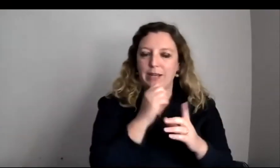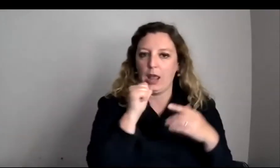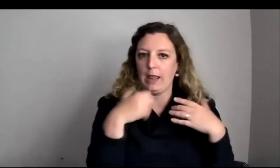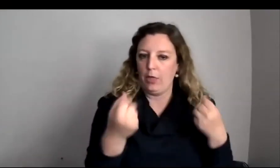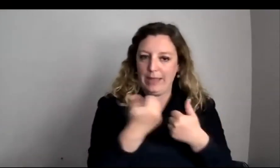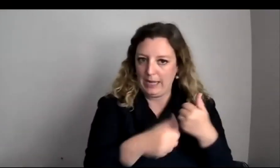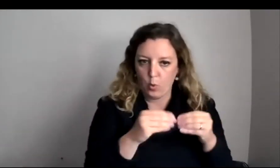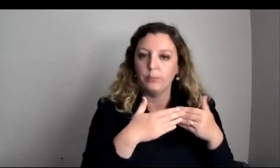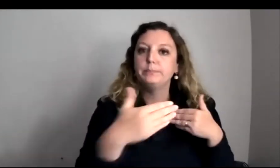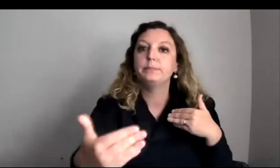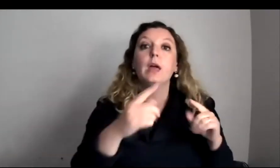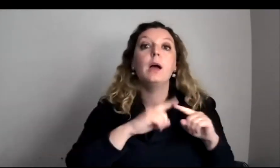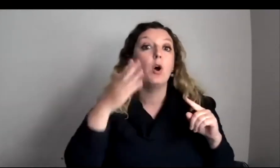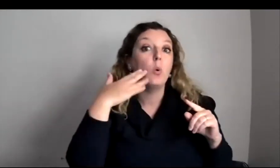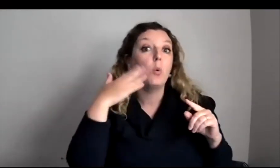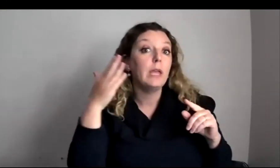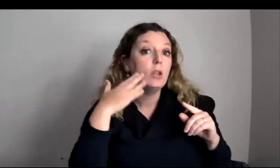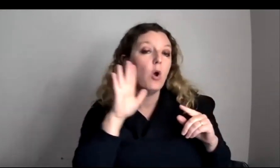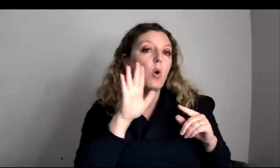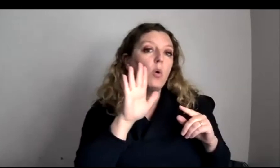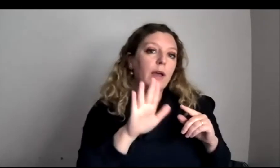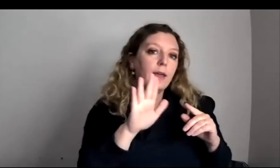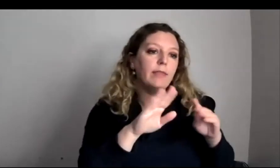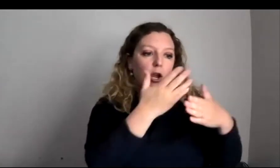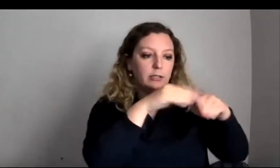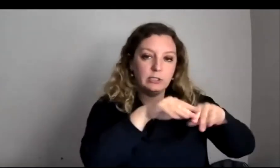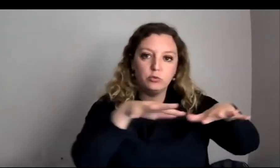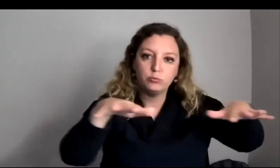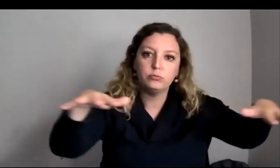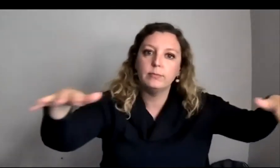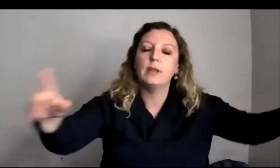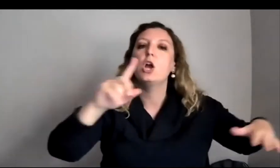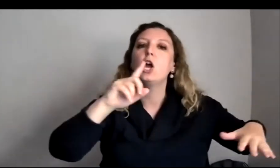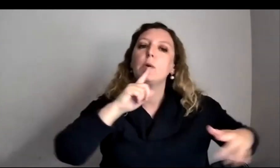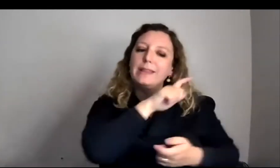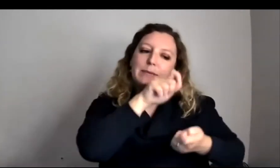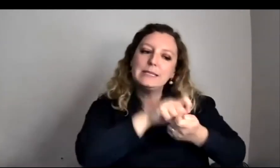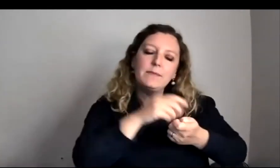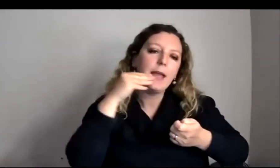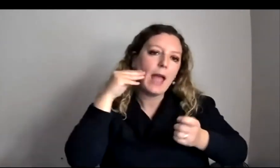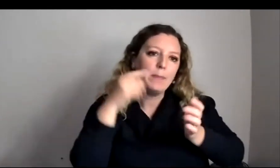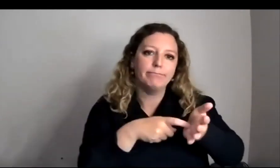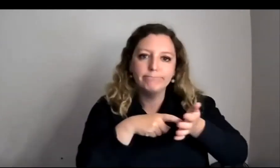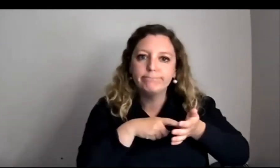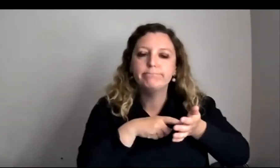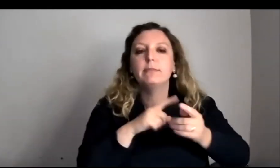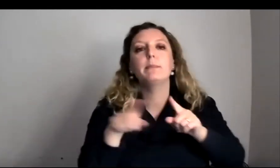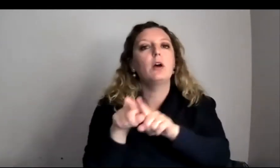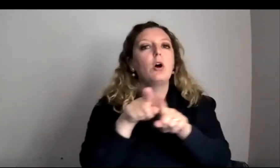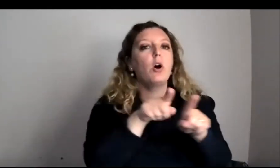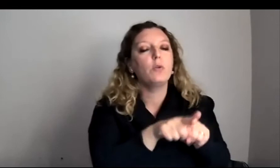know that given their broad distribution, they have these really sort of specific habitat requirements, but they